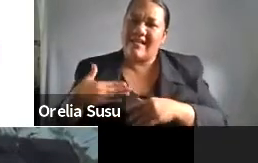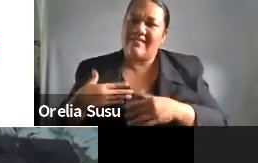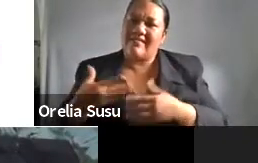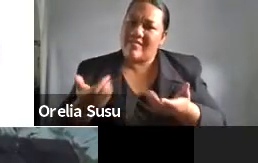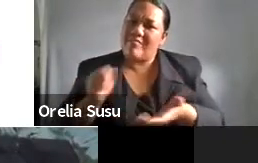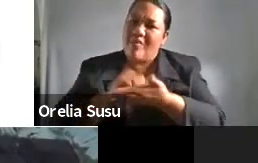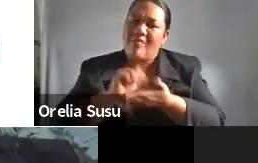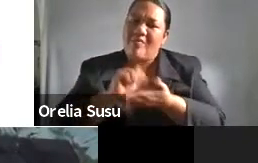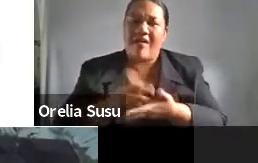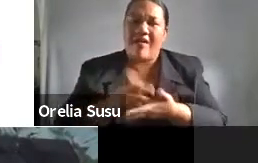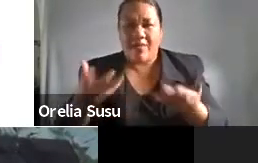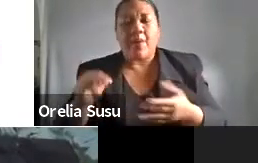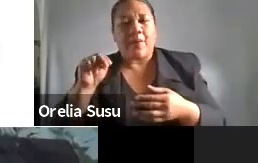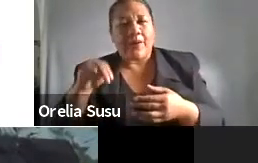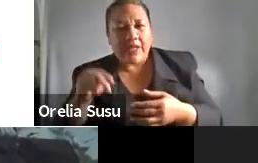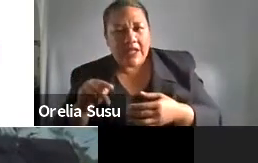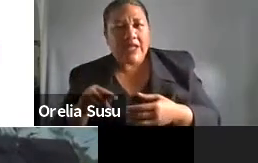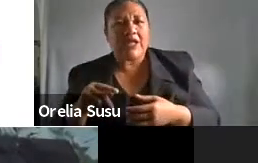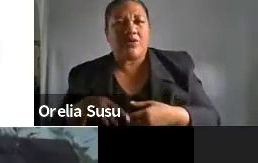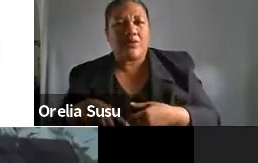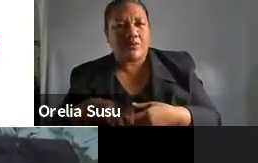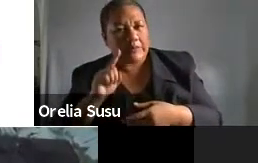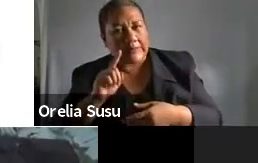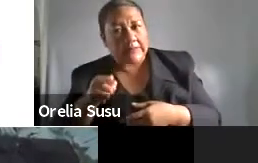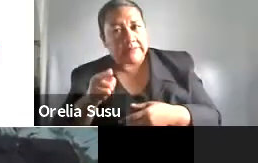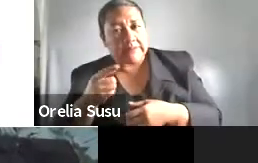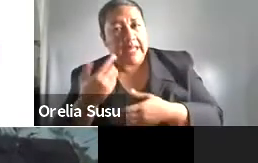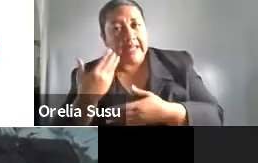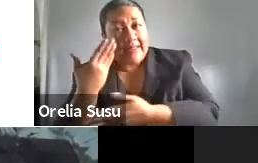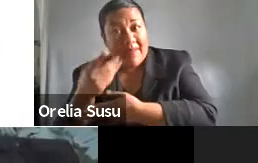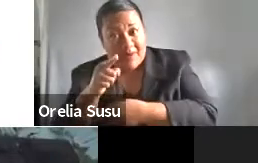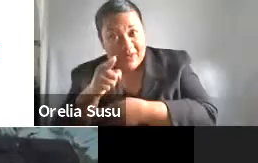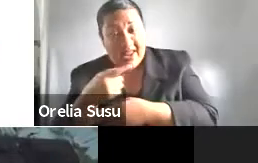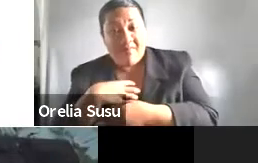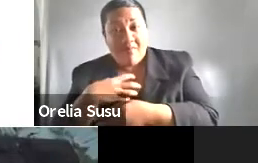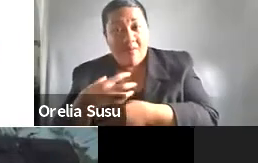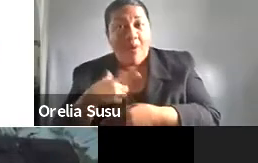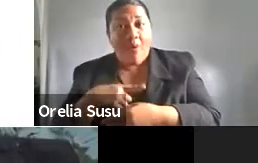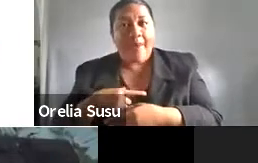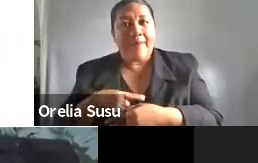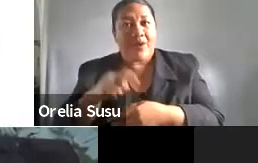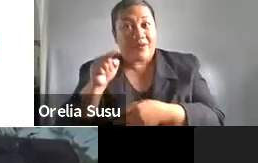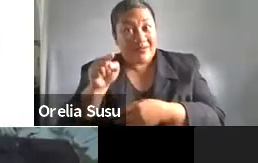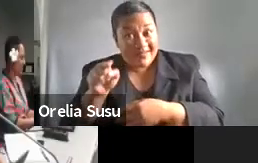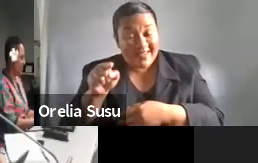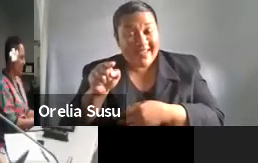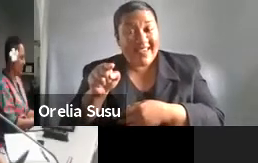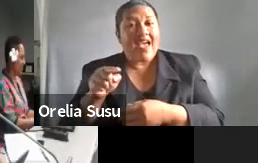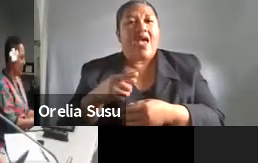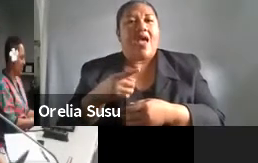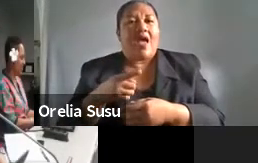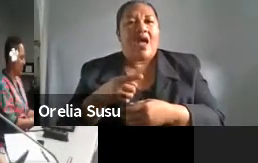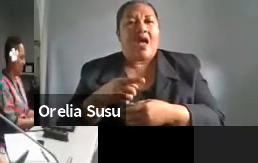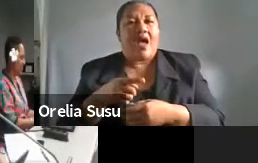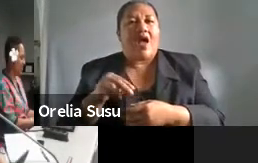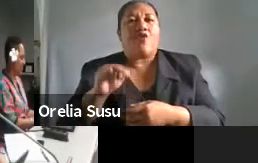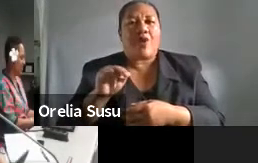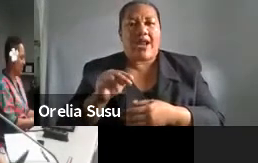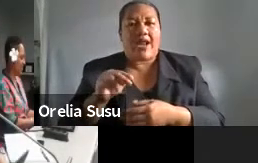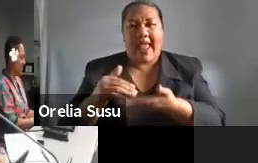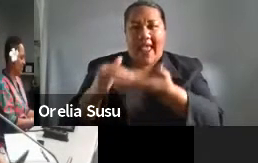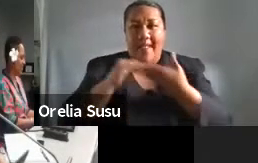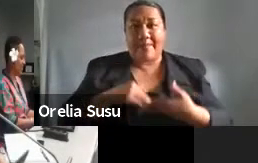on that and more because that will then really help us keep disrupting unfair system. And these are the